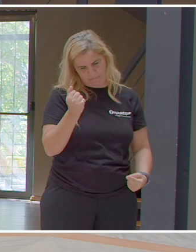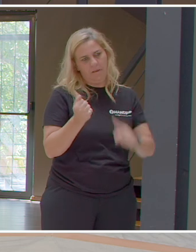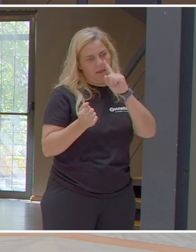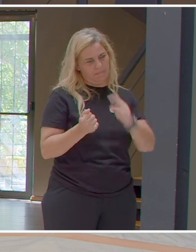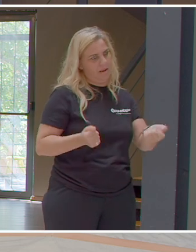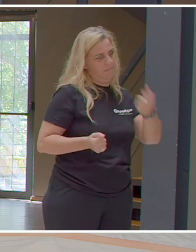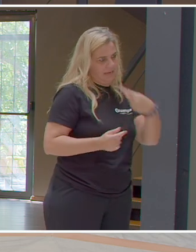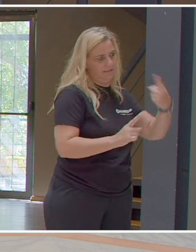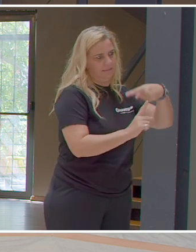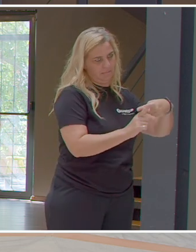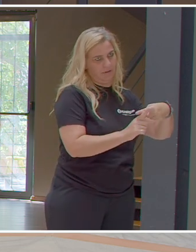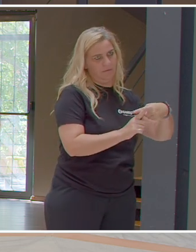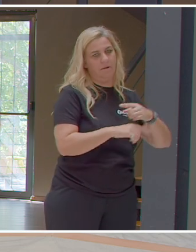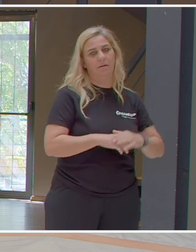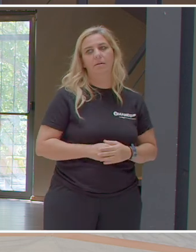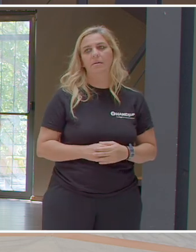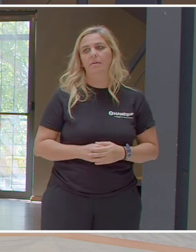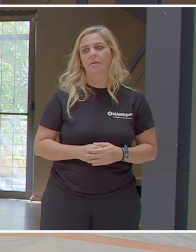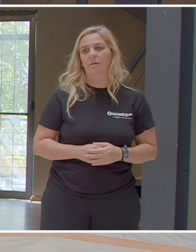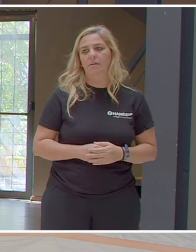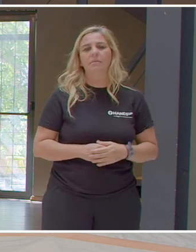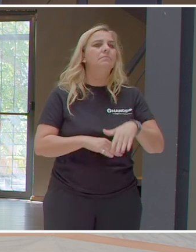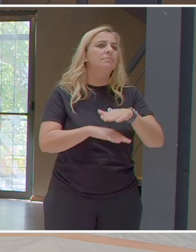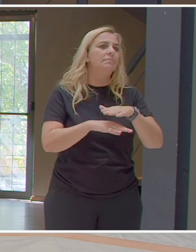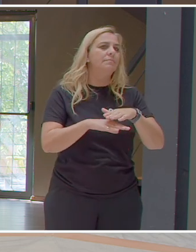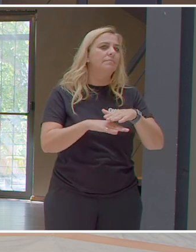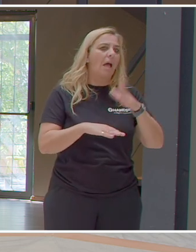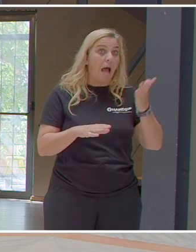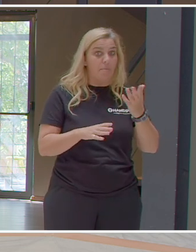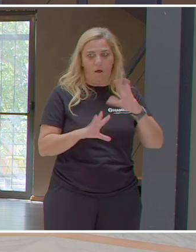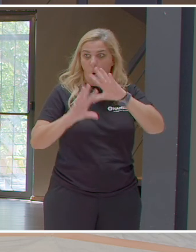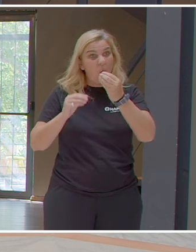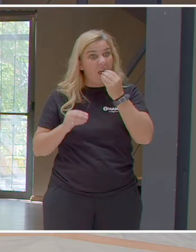putting a 13th one, sleep enough. So then you'll live forever.